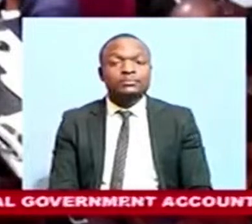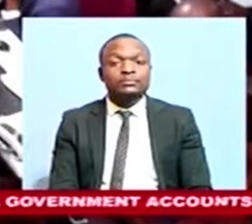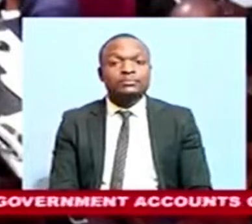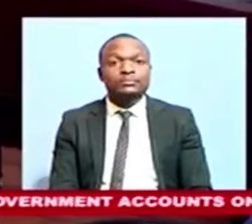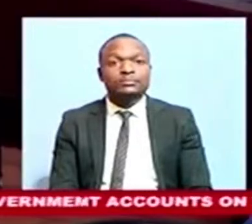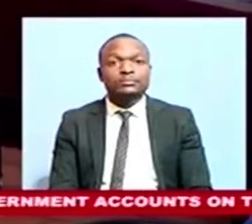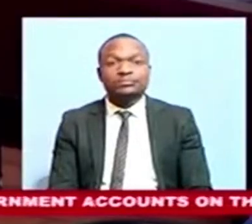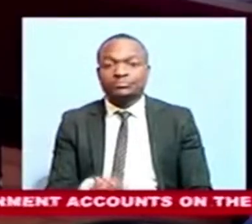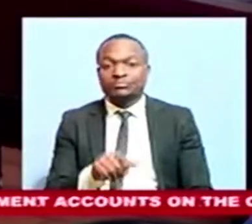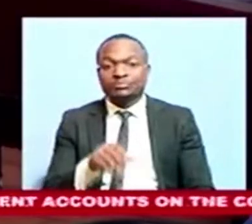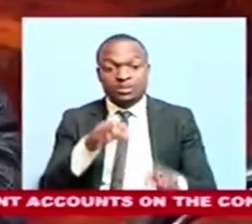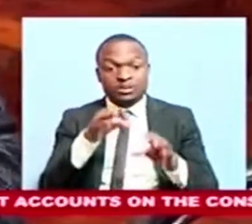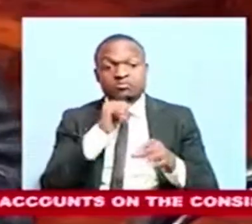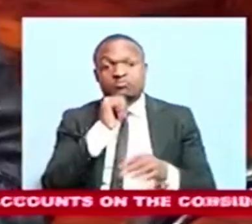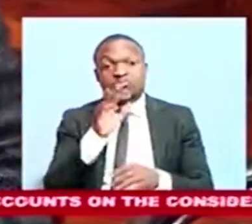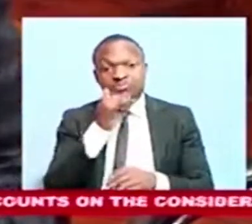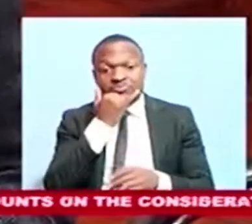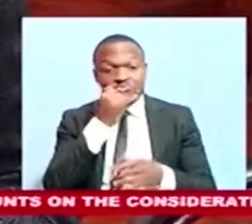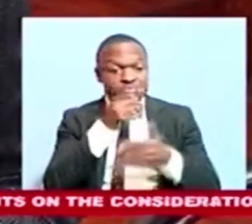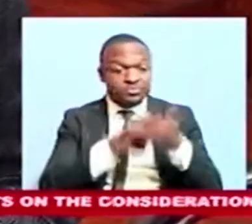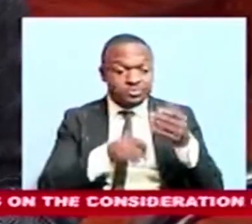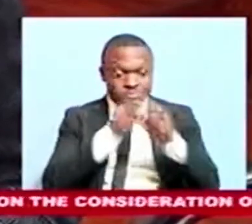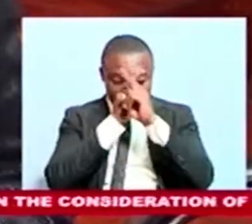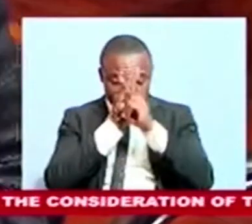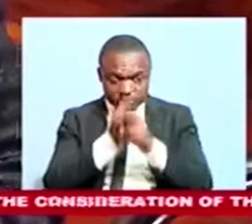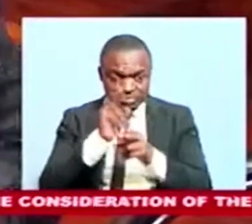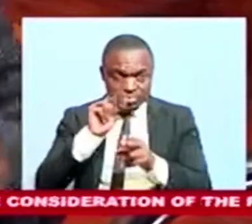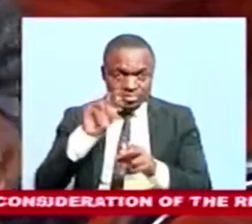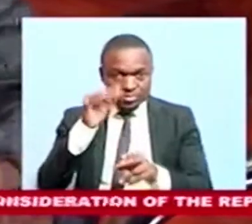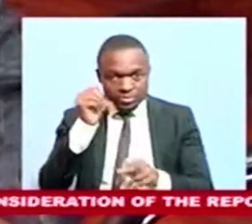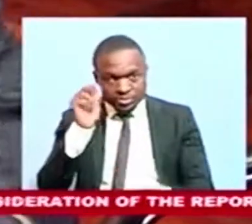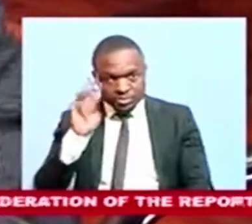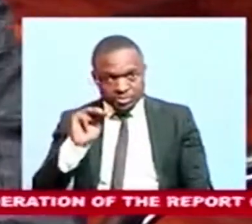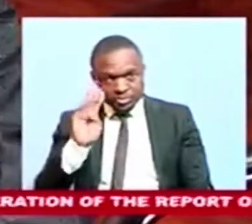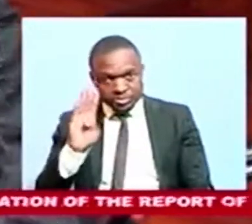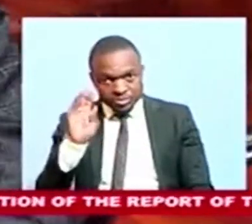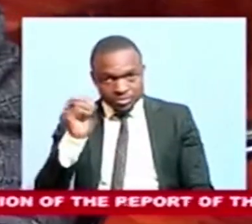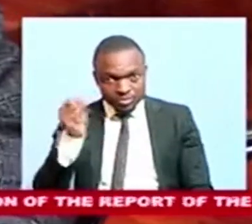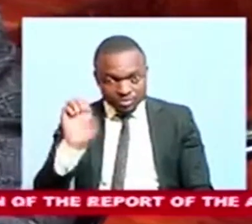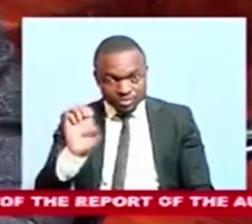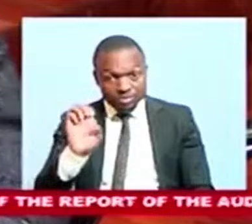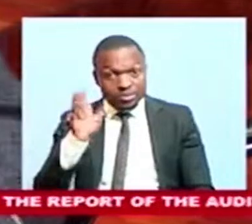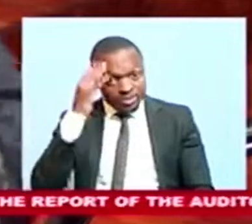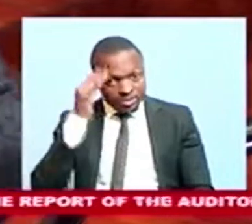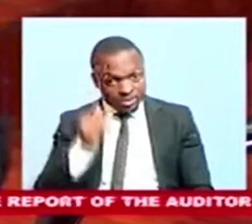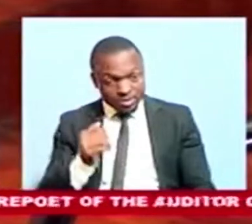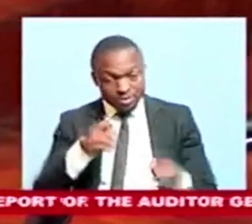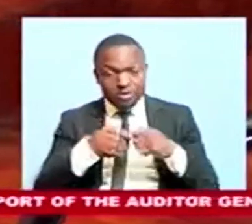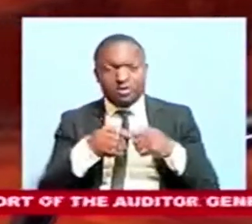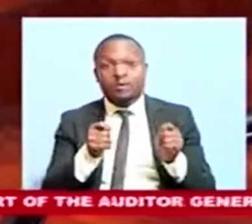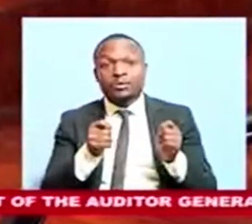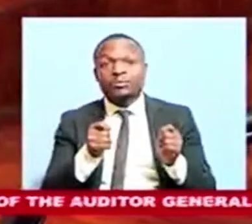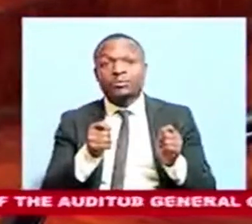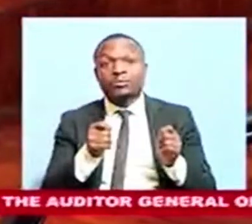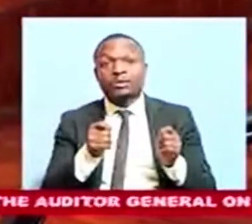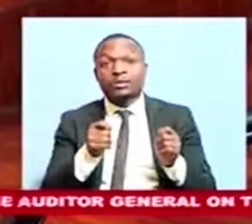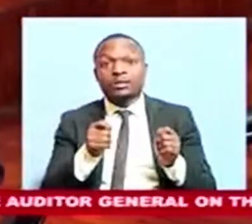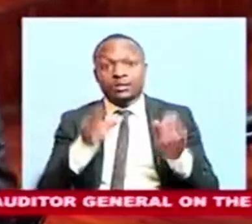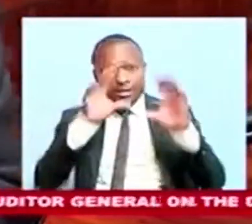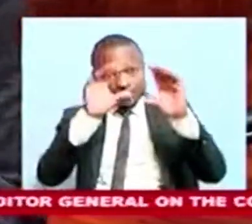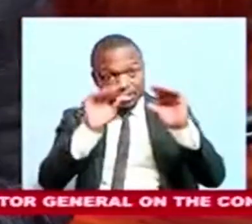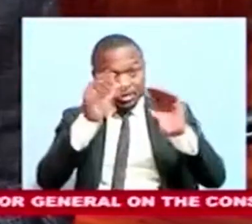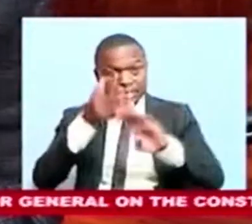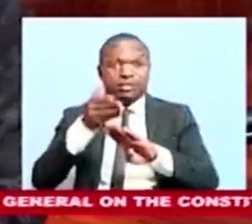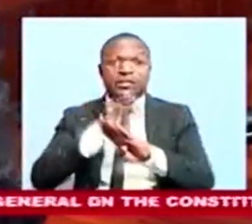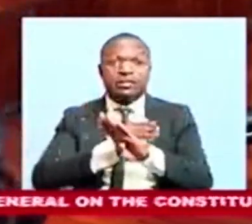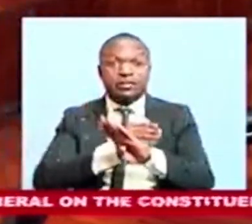not mistaken, what the Honorable Nyambose asked, why did they open the account before?